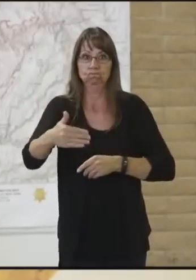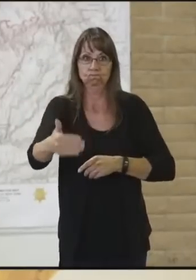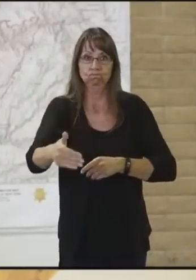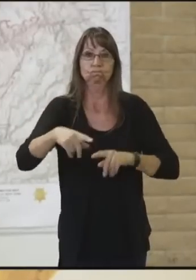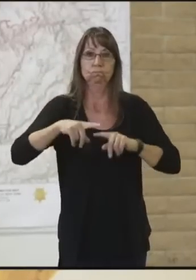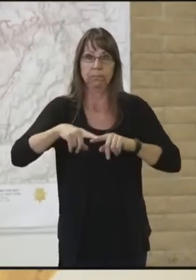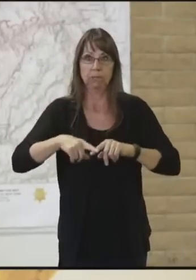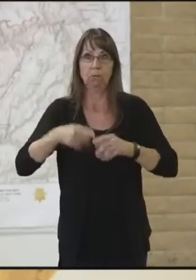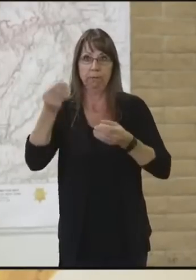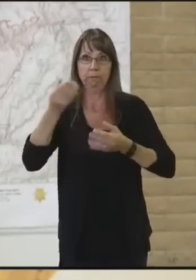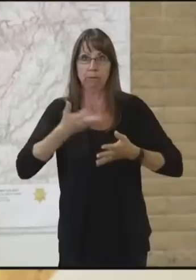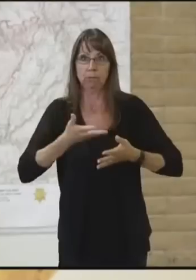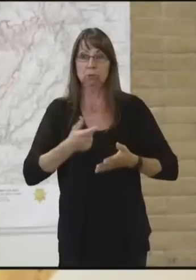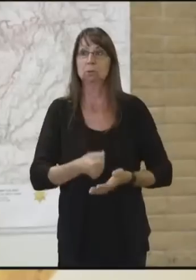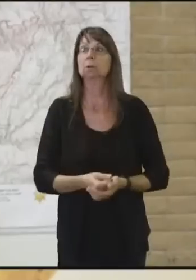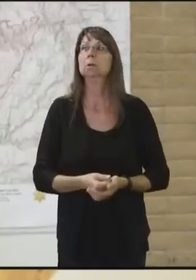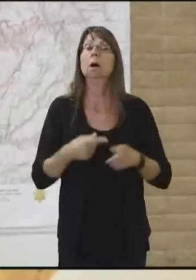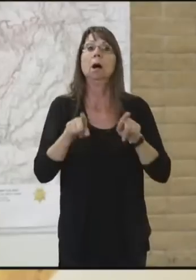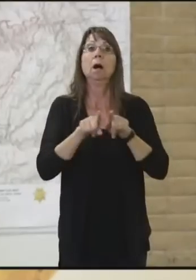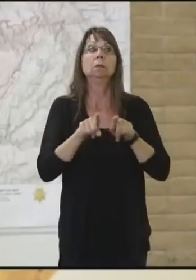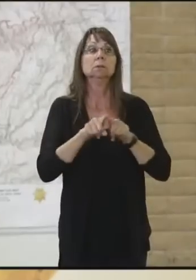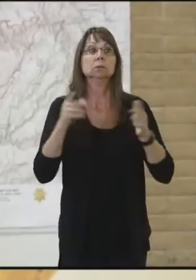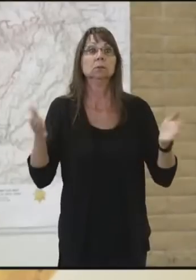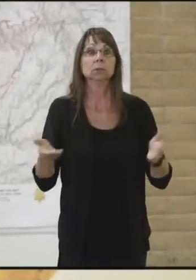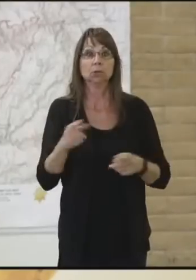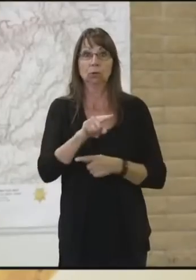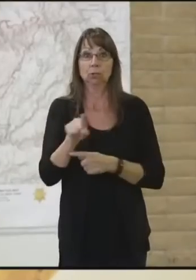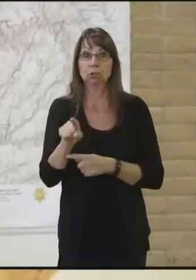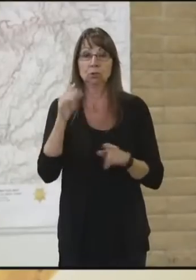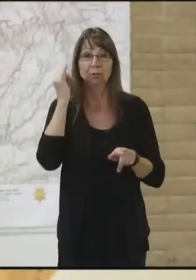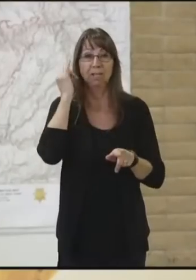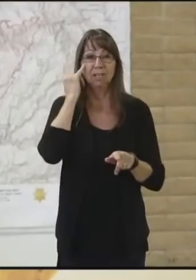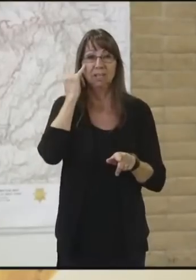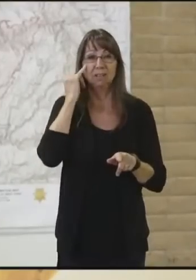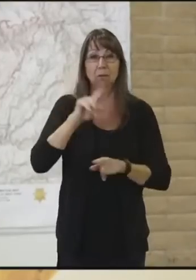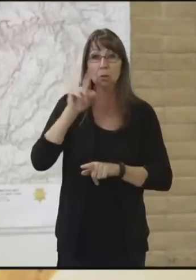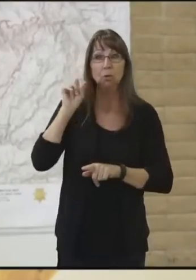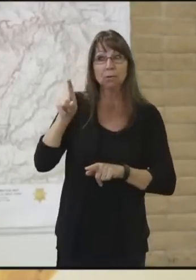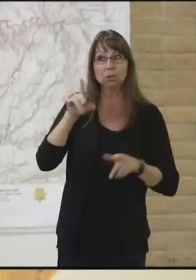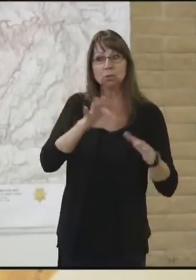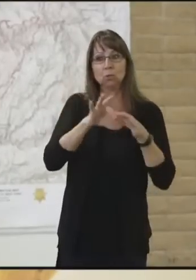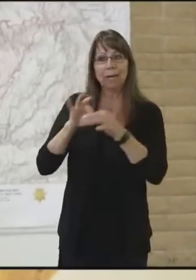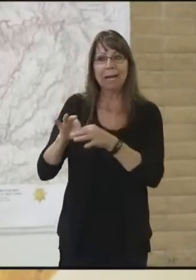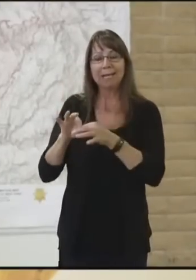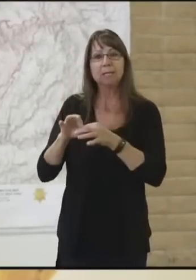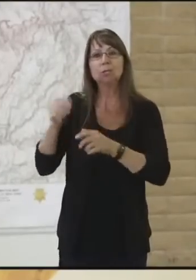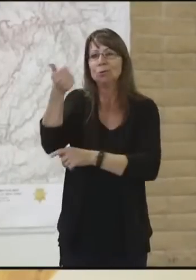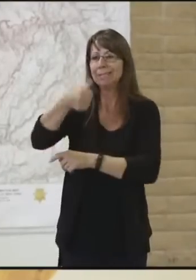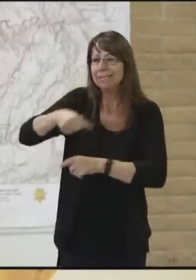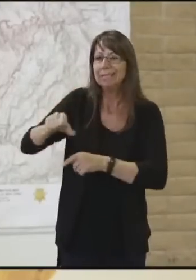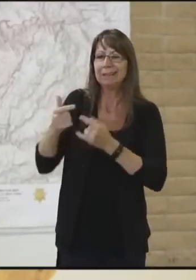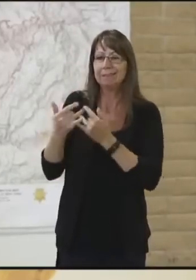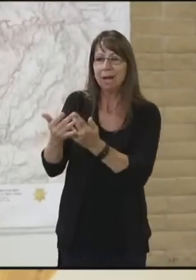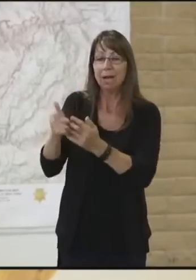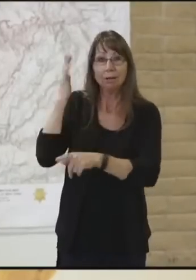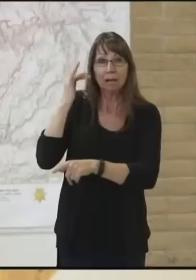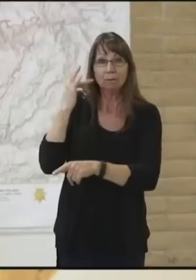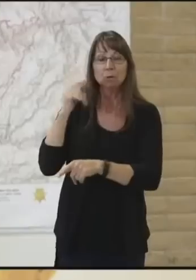that we hear. I also encourage you, if you have any question about any of the fires in California right now, to